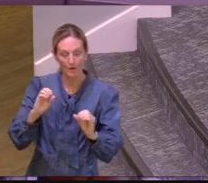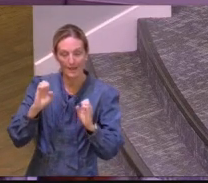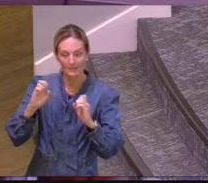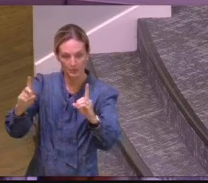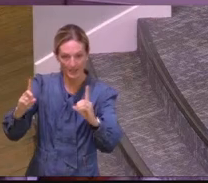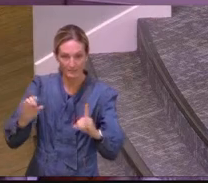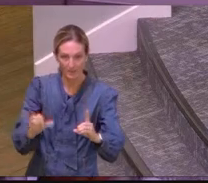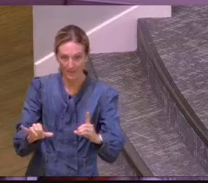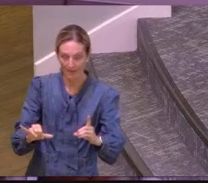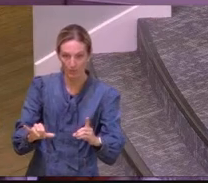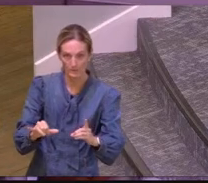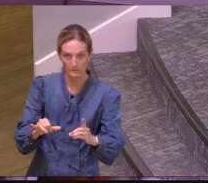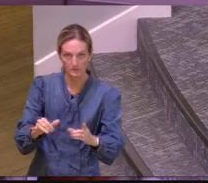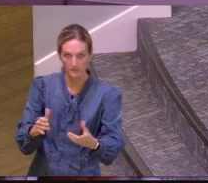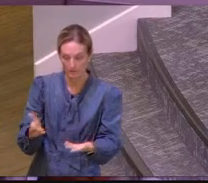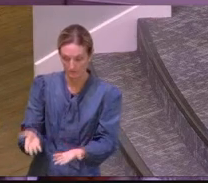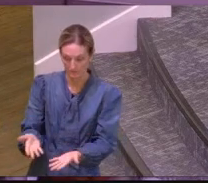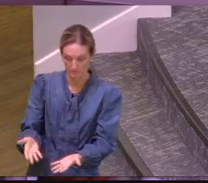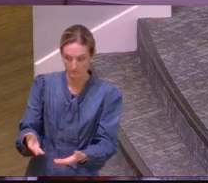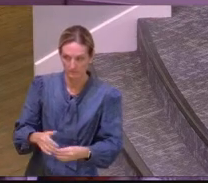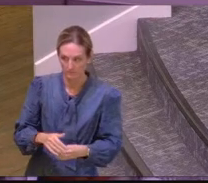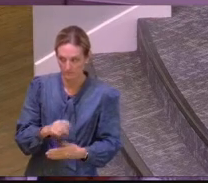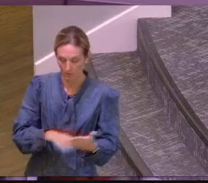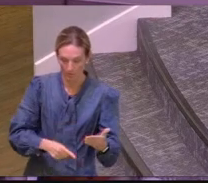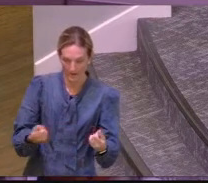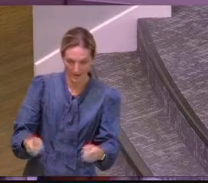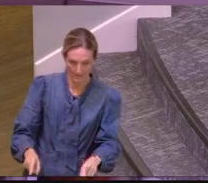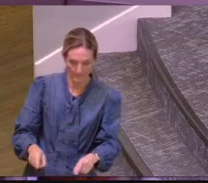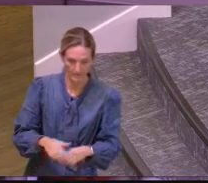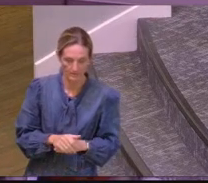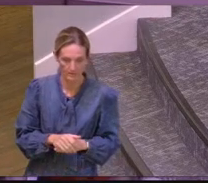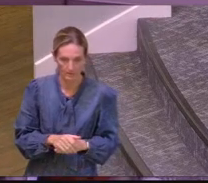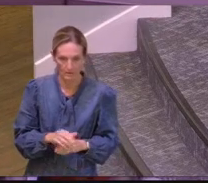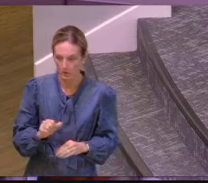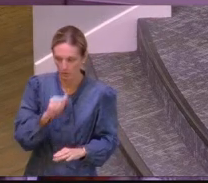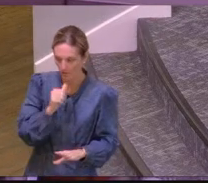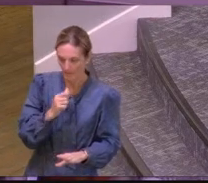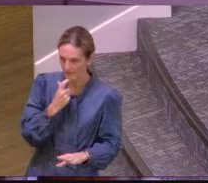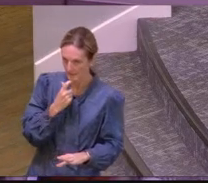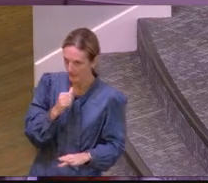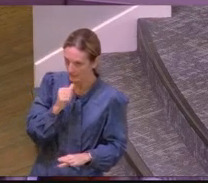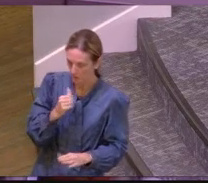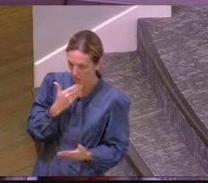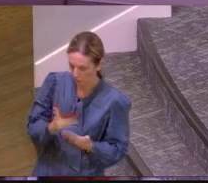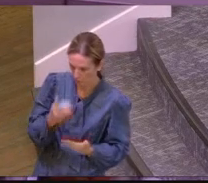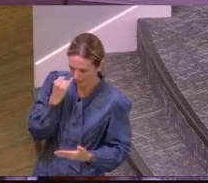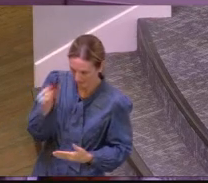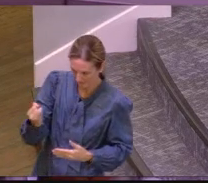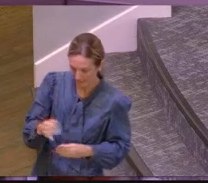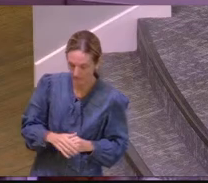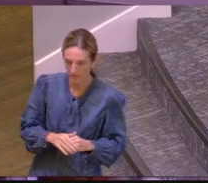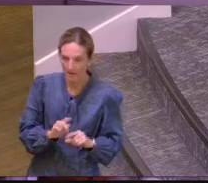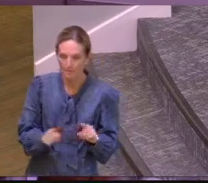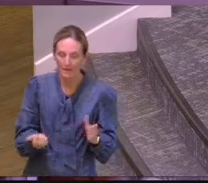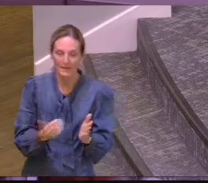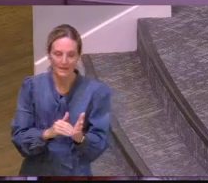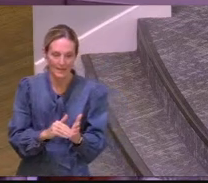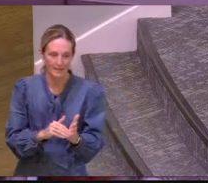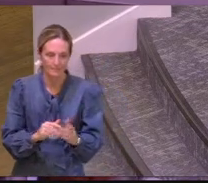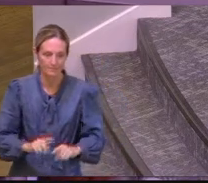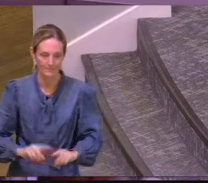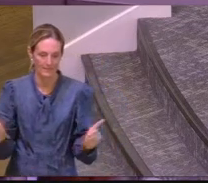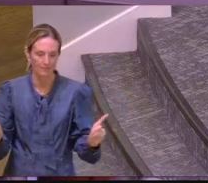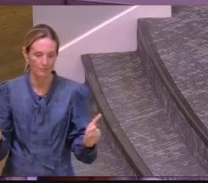that school into prominence. And so I'm not saying it's not a great idea to have that, but again, the difference